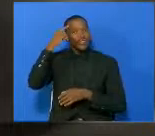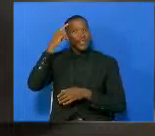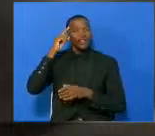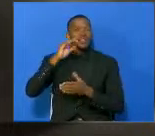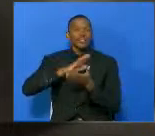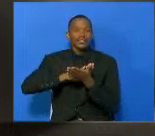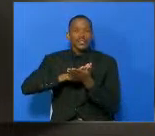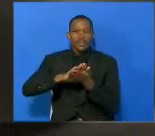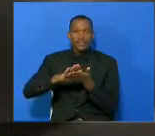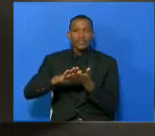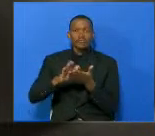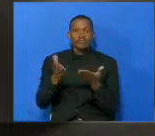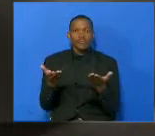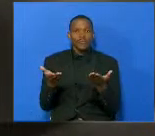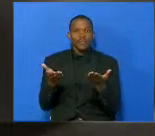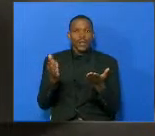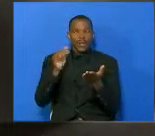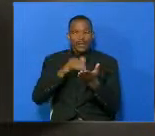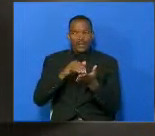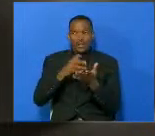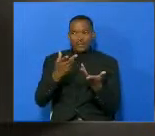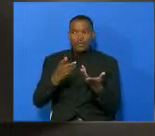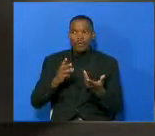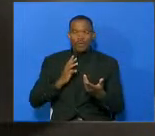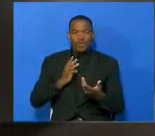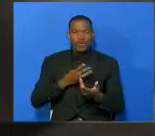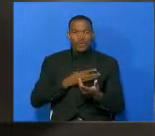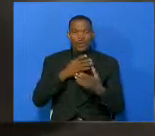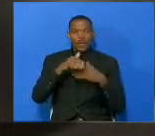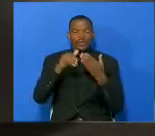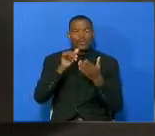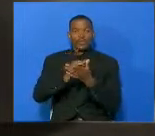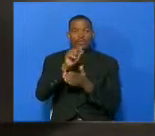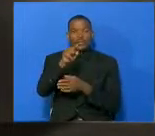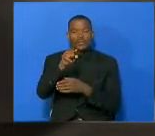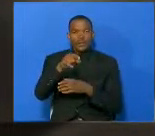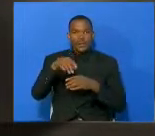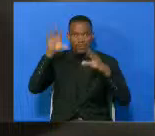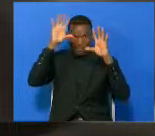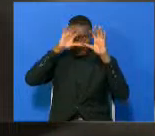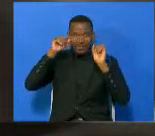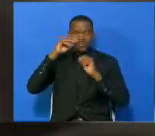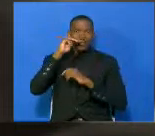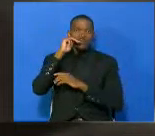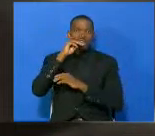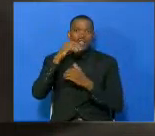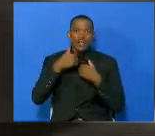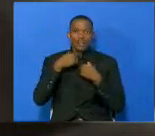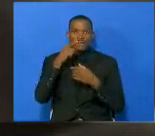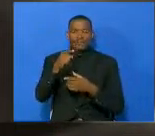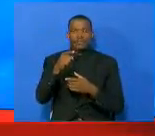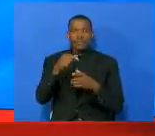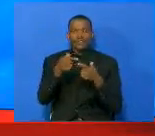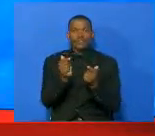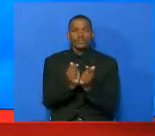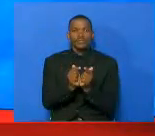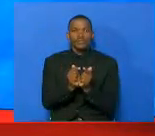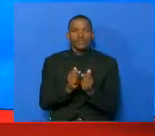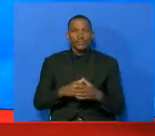story. And we're very delighted, President Masisi, to have you and your team here.